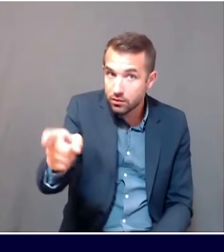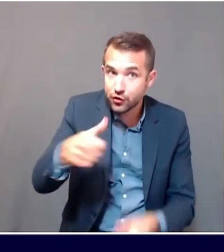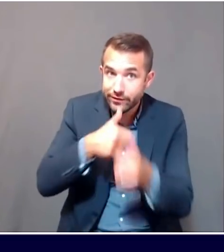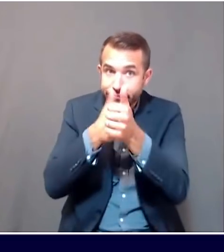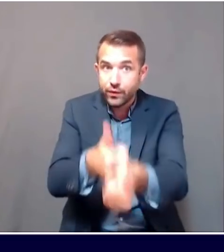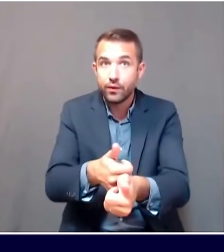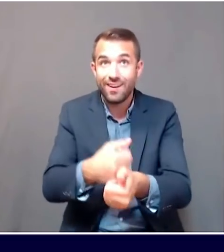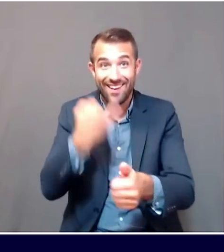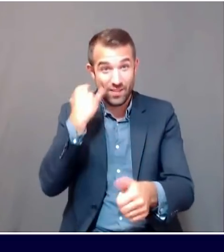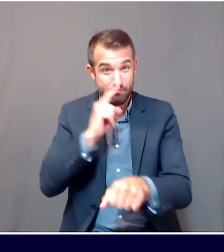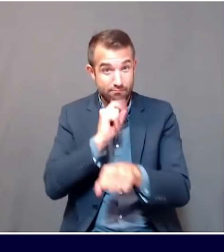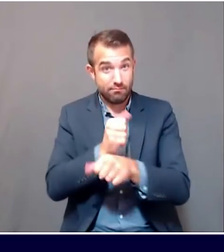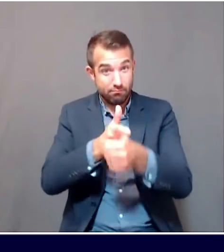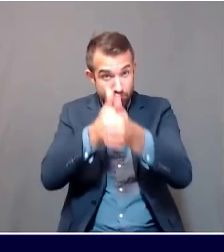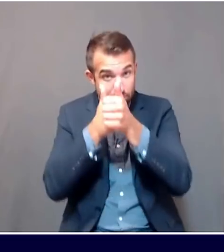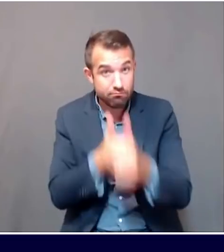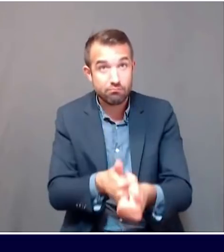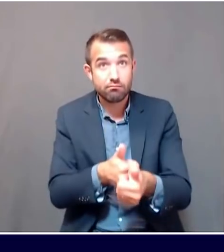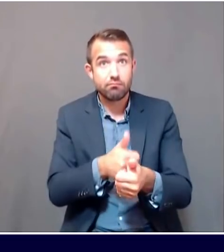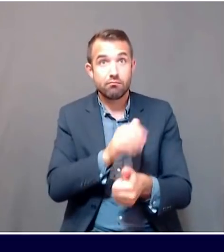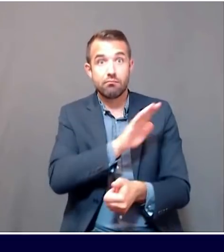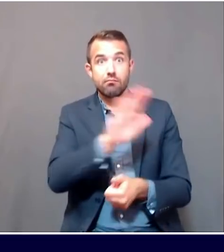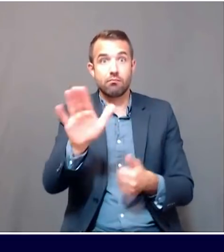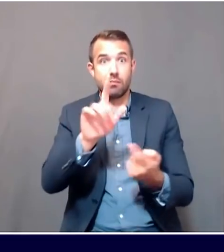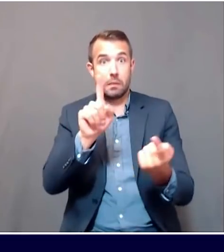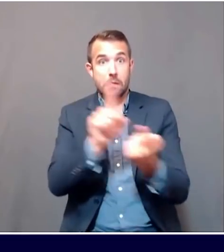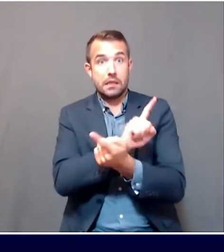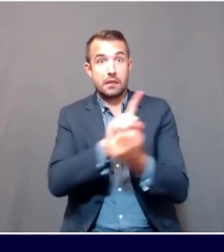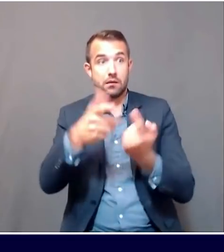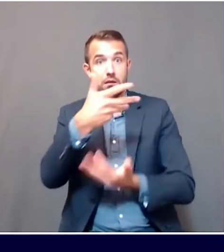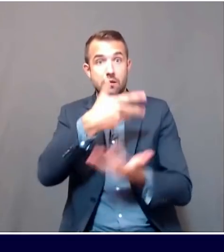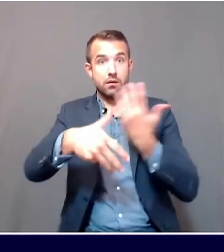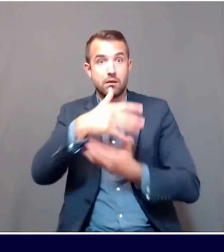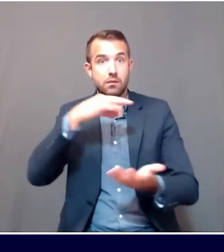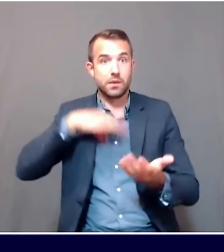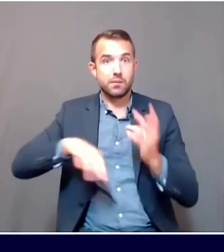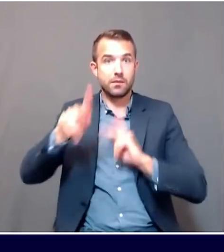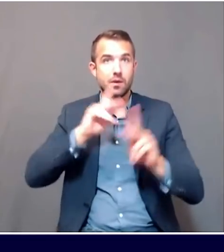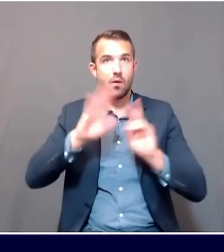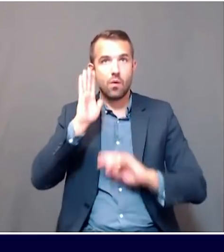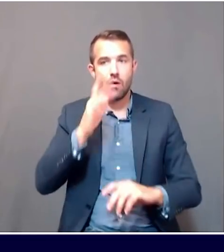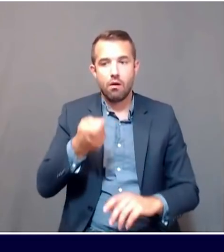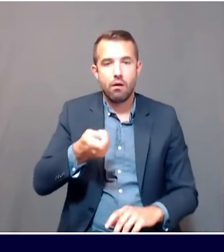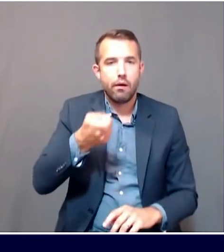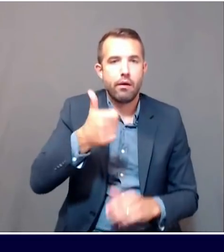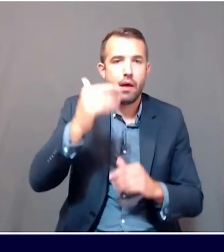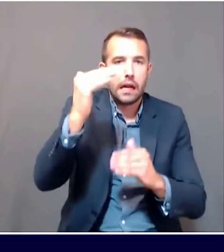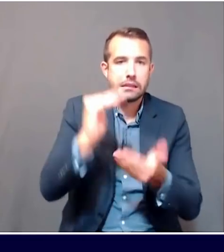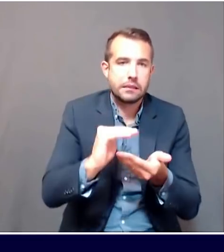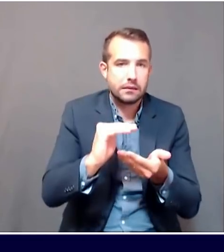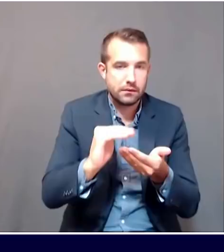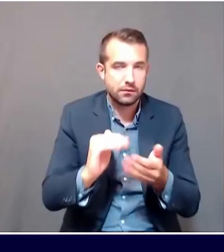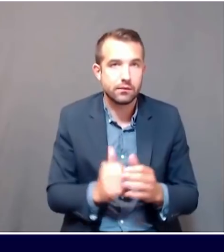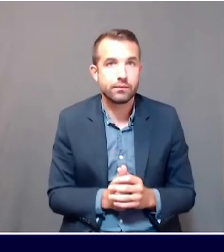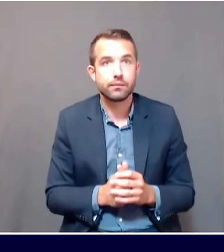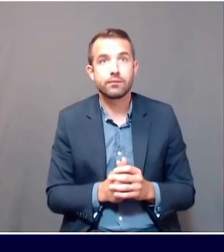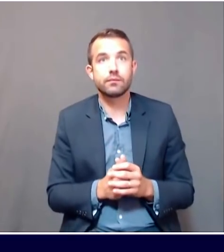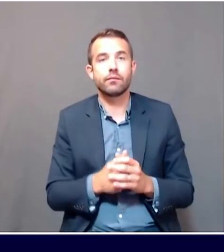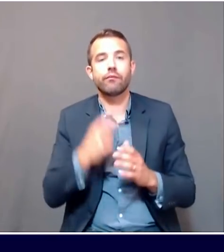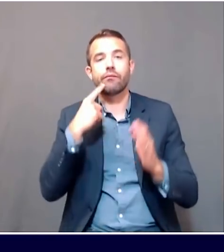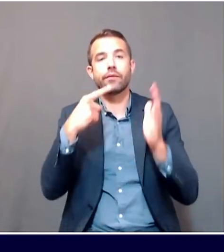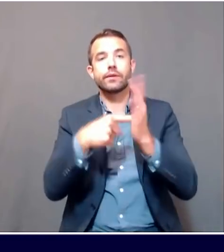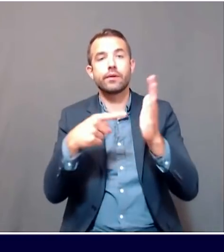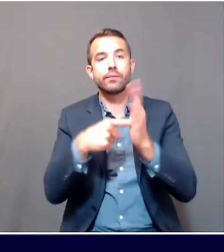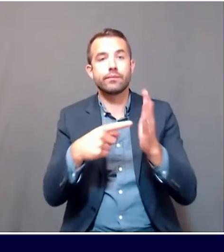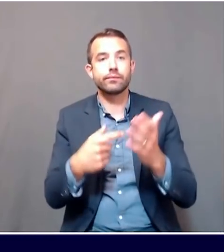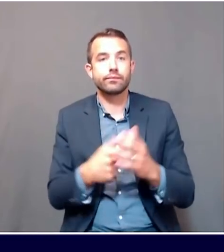Maine people should be very low. The only number of contacts should be among individuals who, for example, the positive case may have